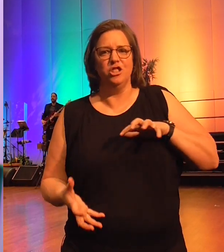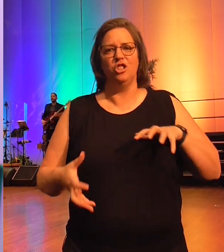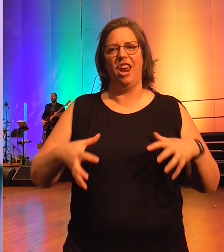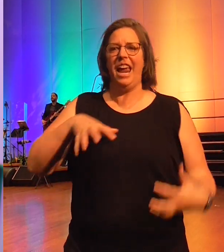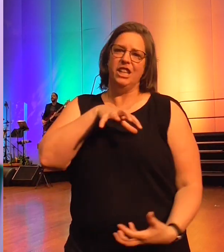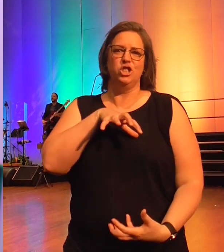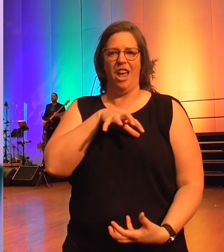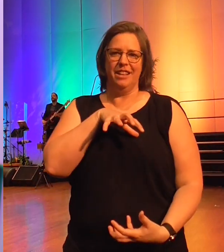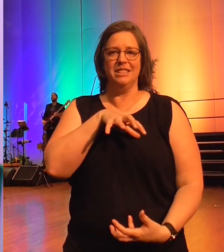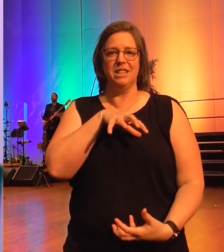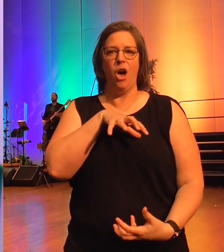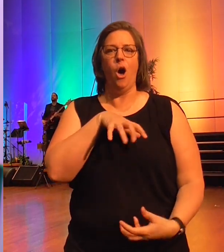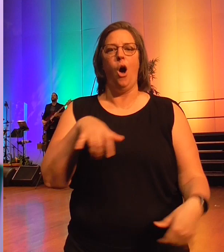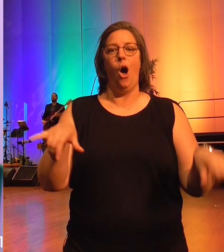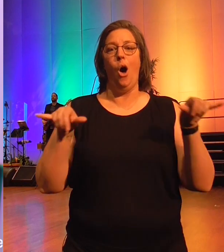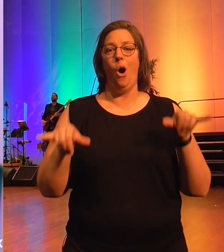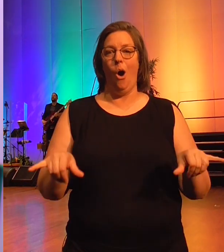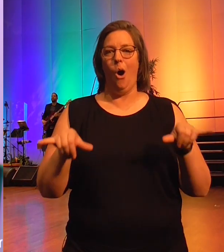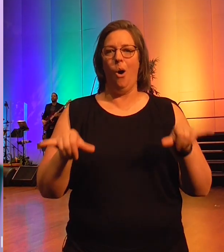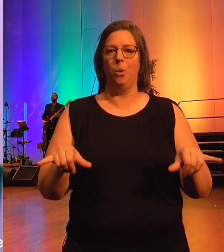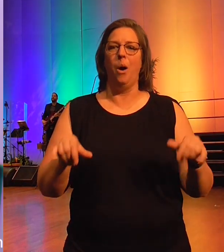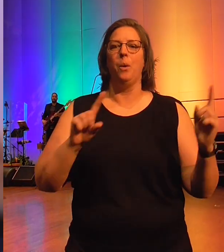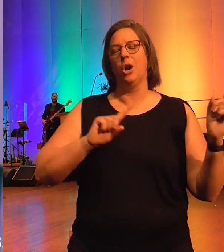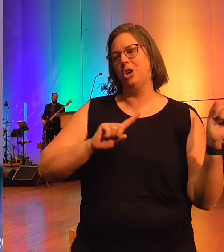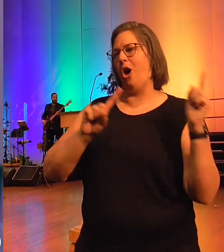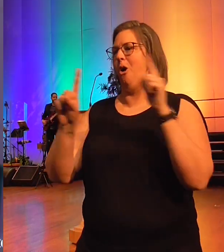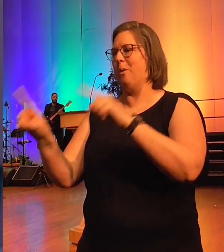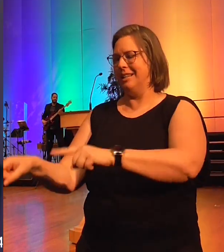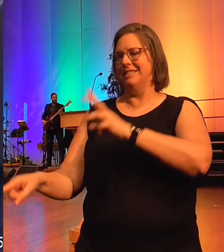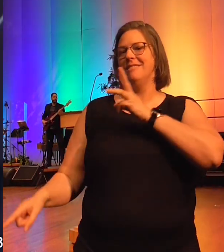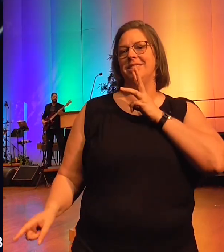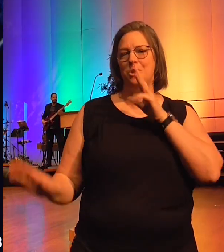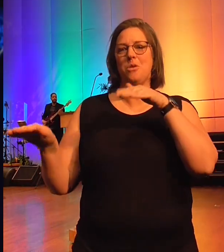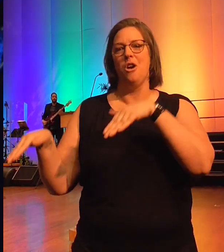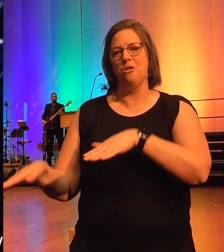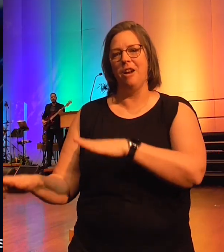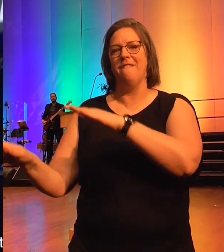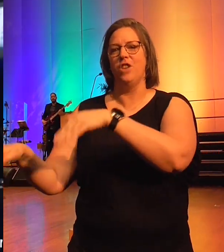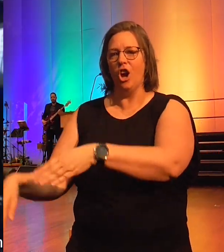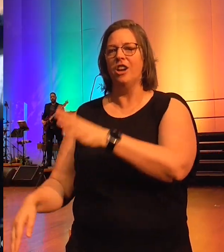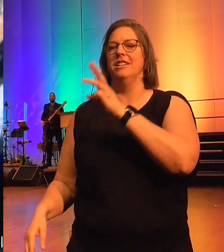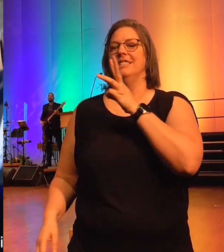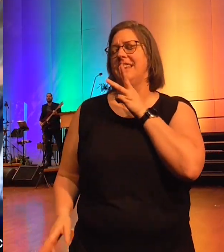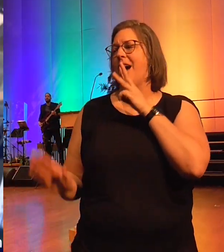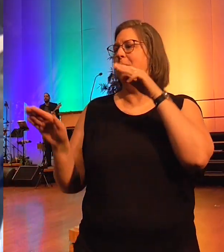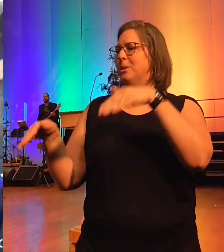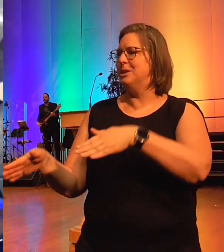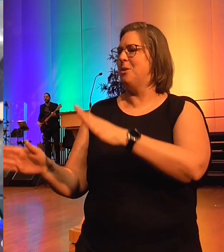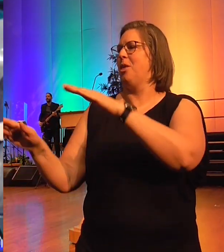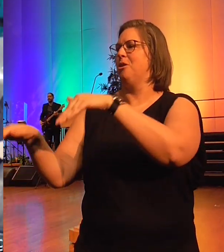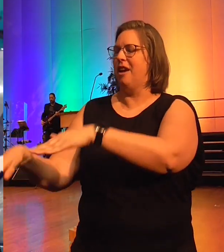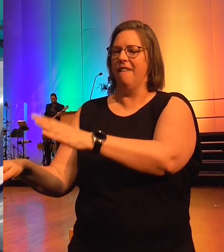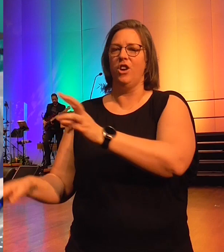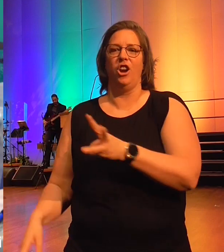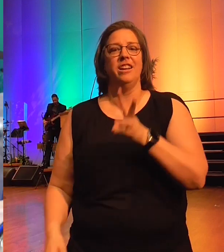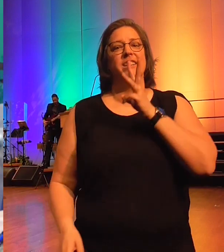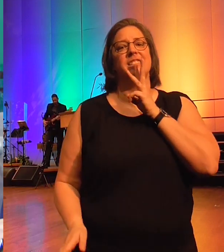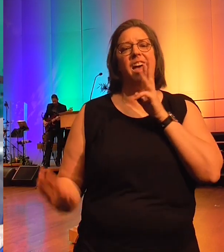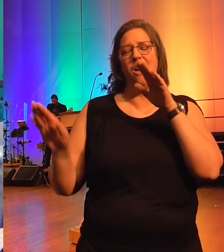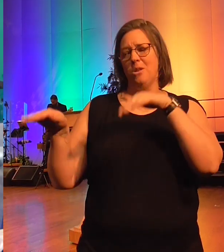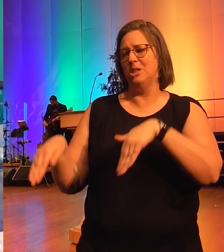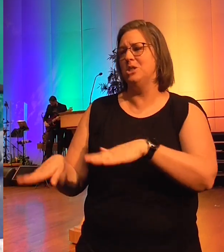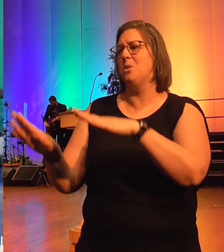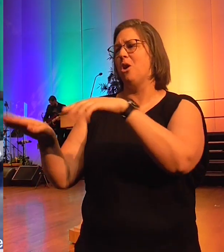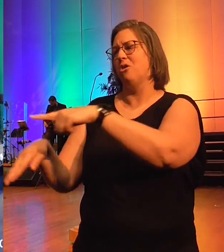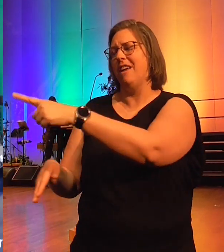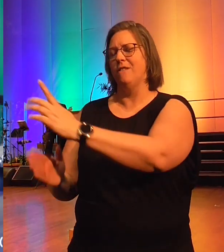life. Oh, oh, oh, we're going down to the river, down to the river, down